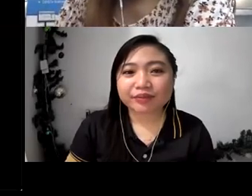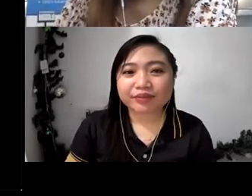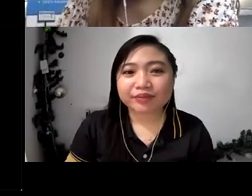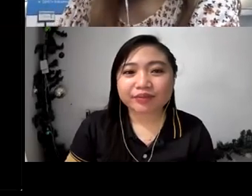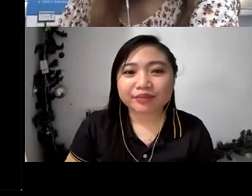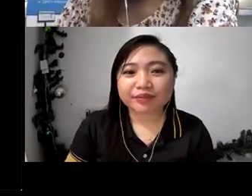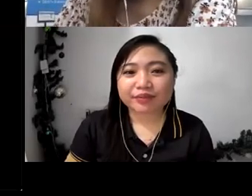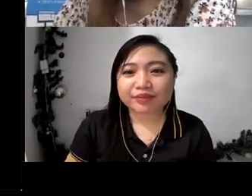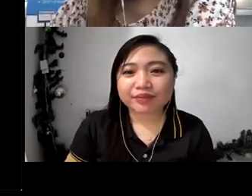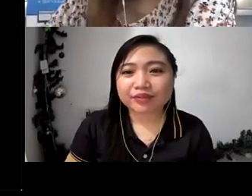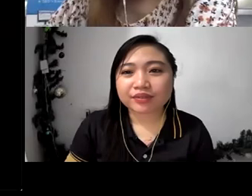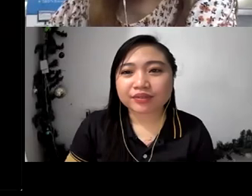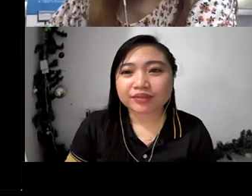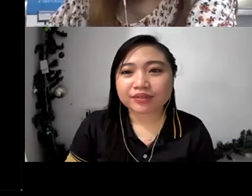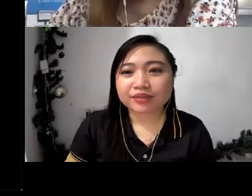3?